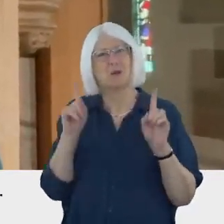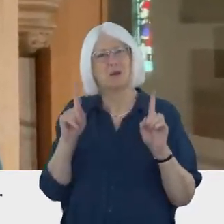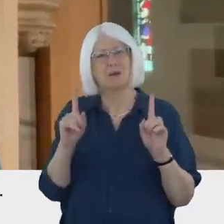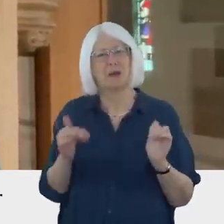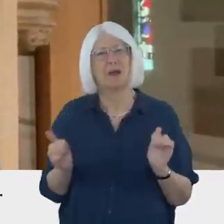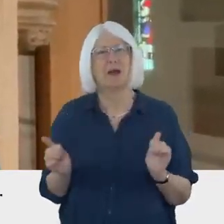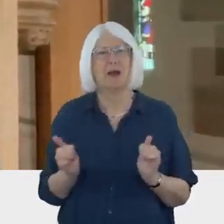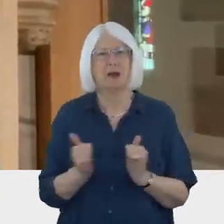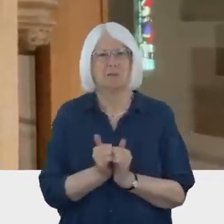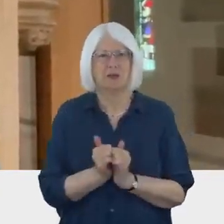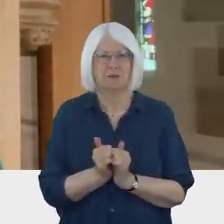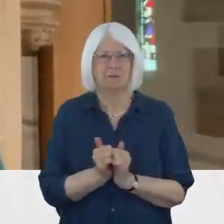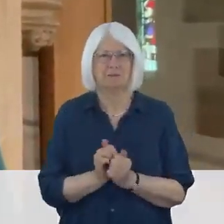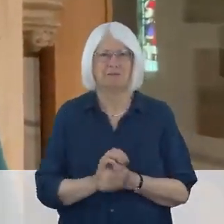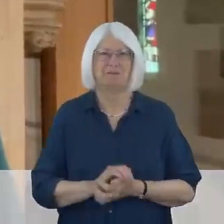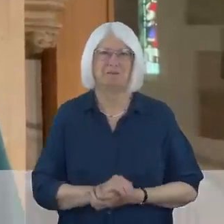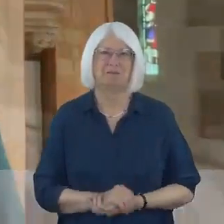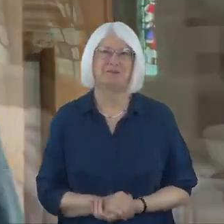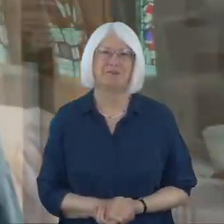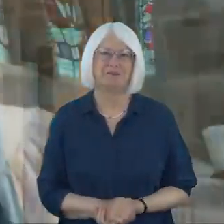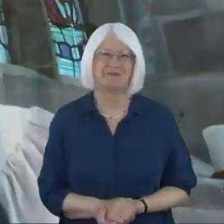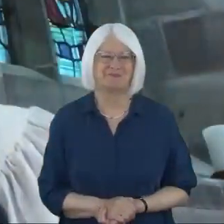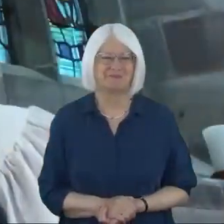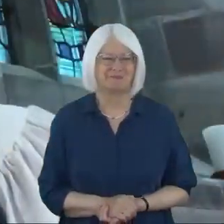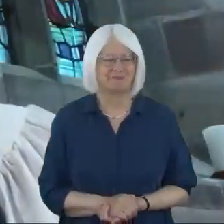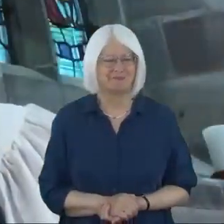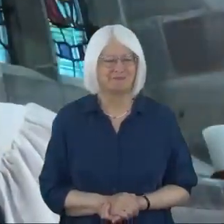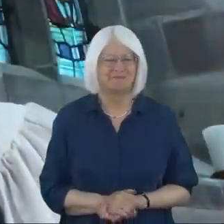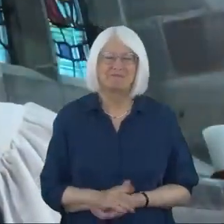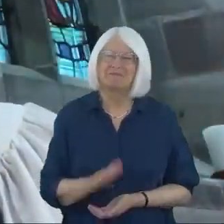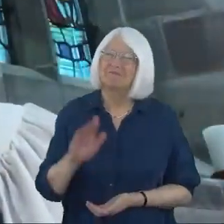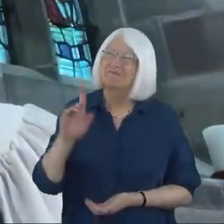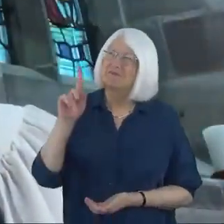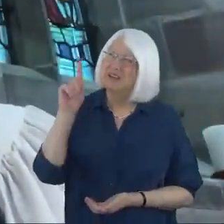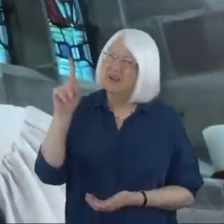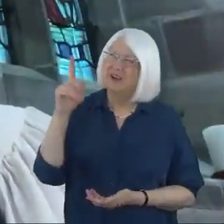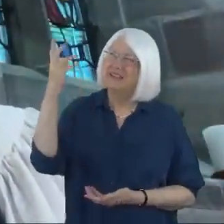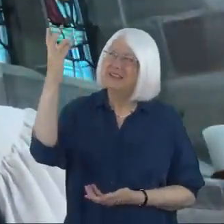Lord. Amen. O God, the